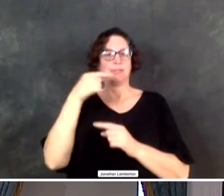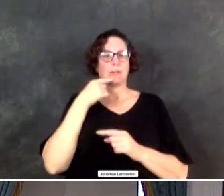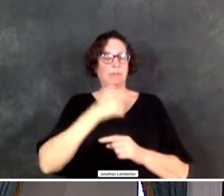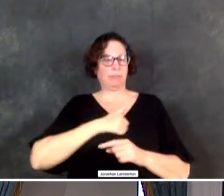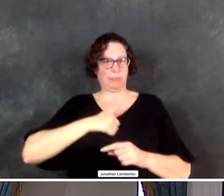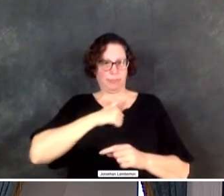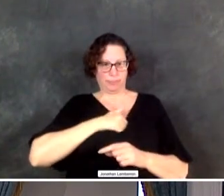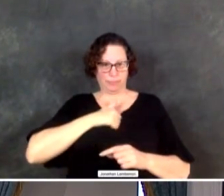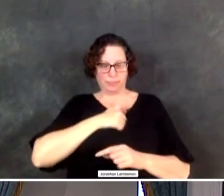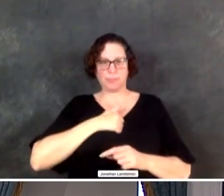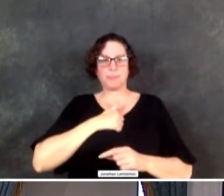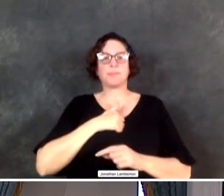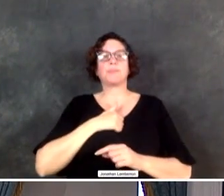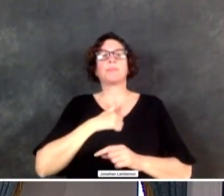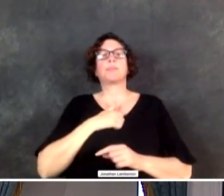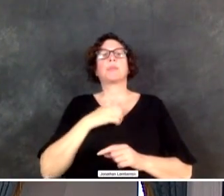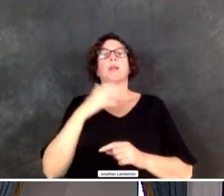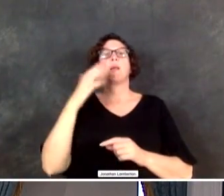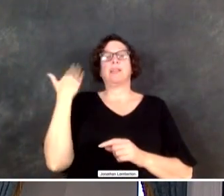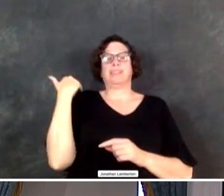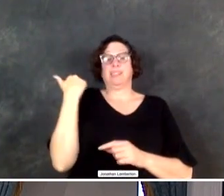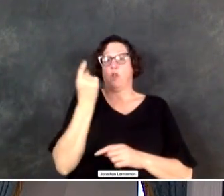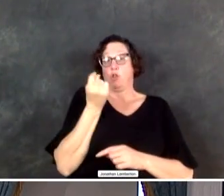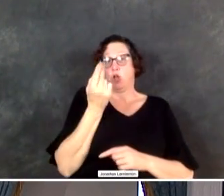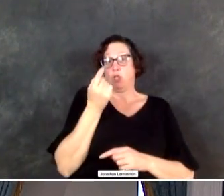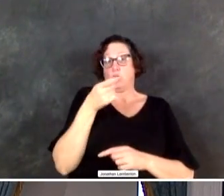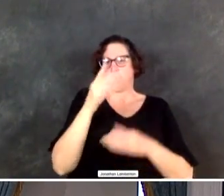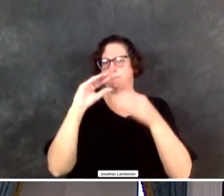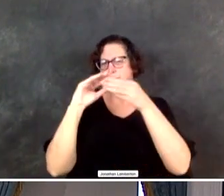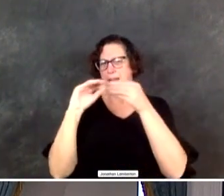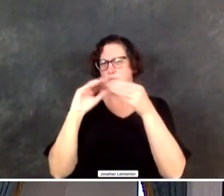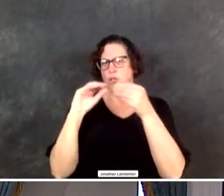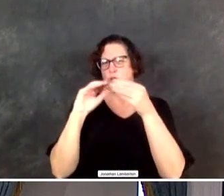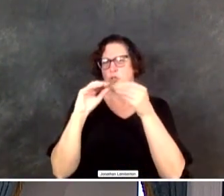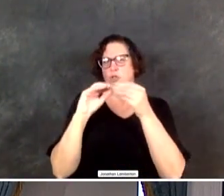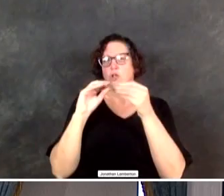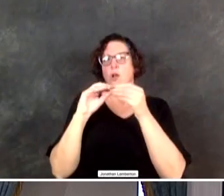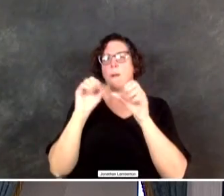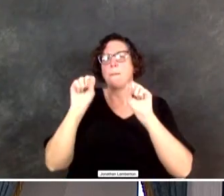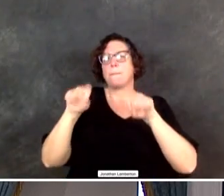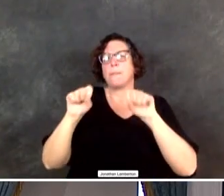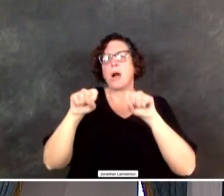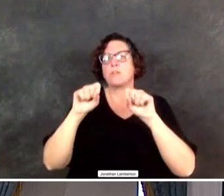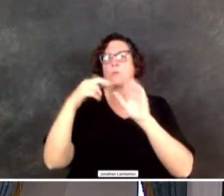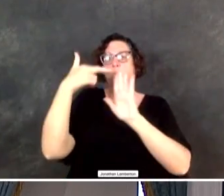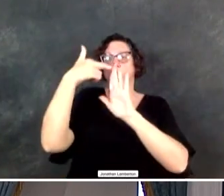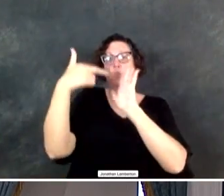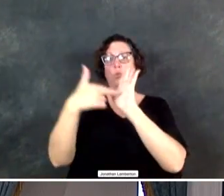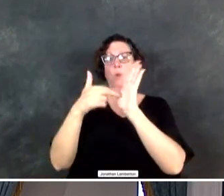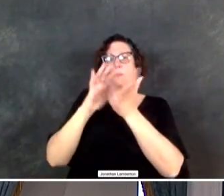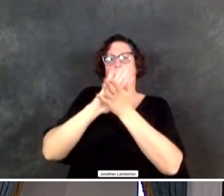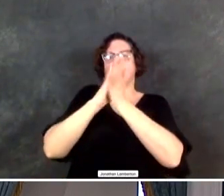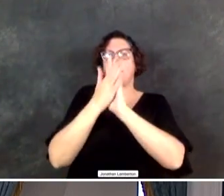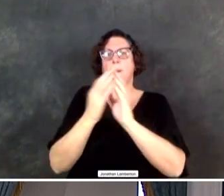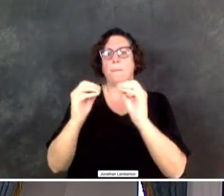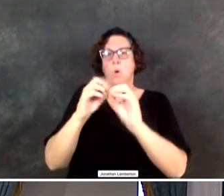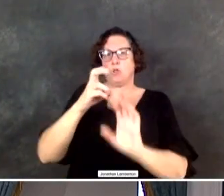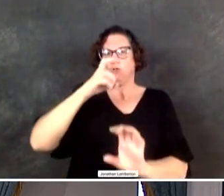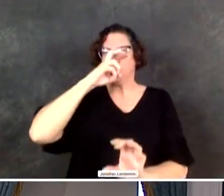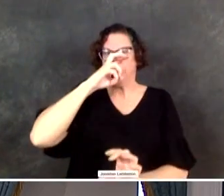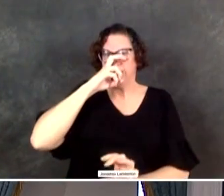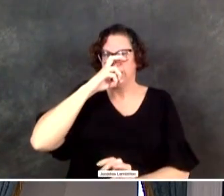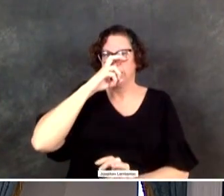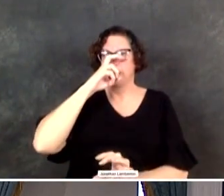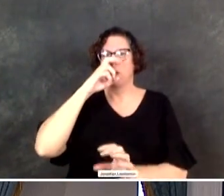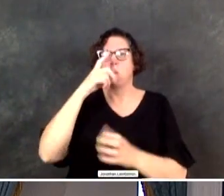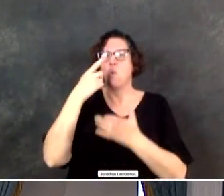that the restrictions could, if depending on the infection rate, be stricter. What specifically are some of those restrictions beyond